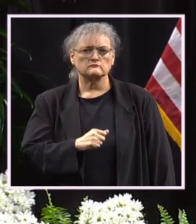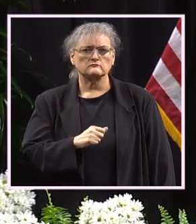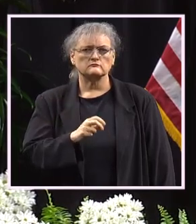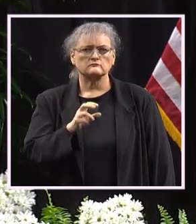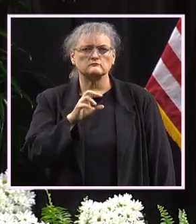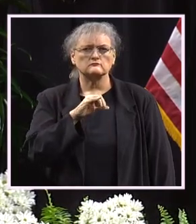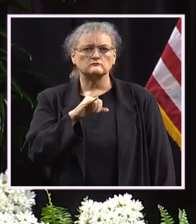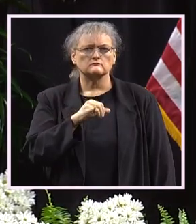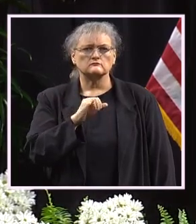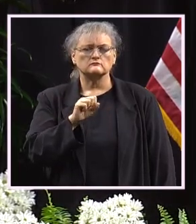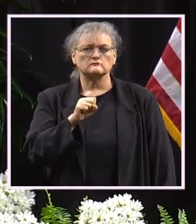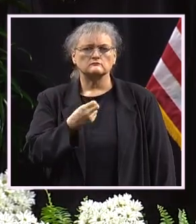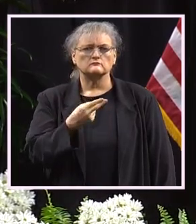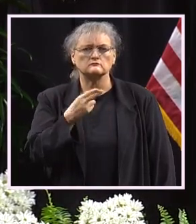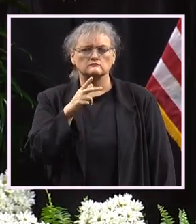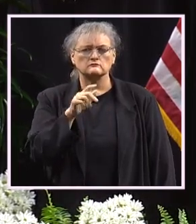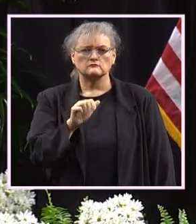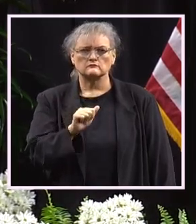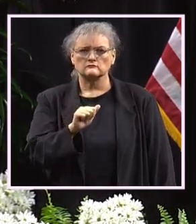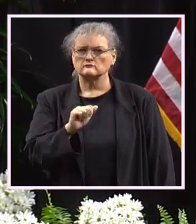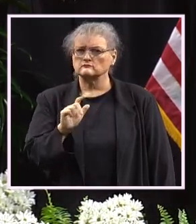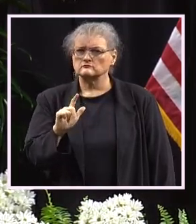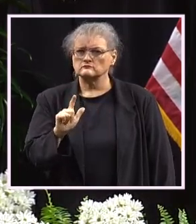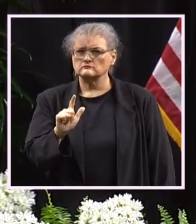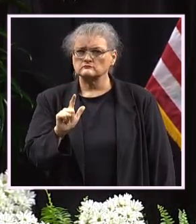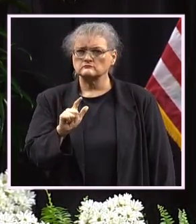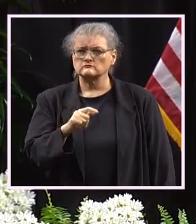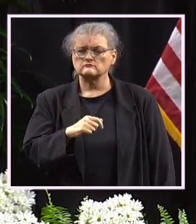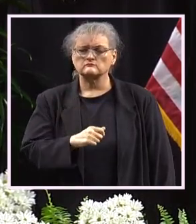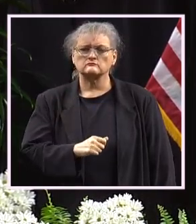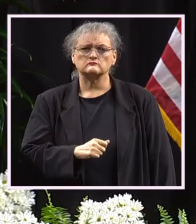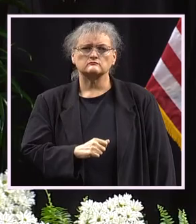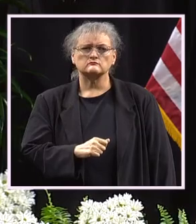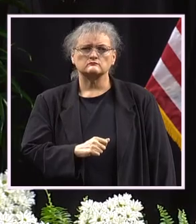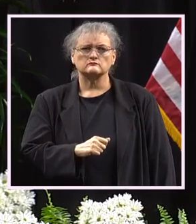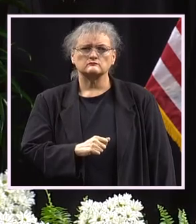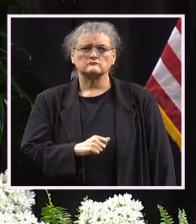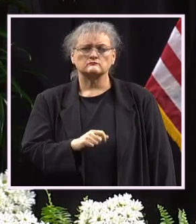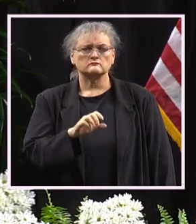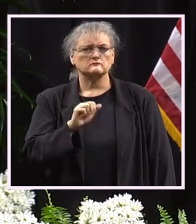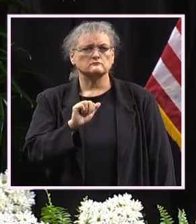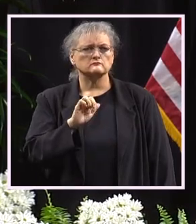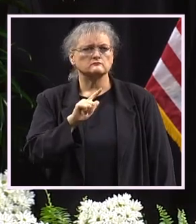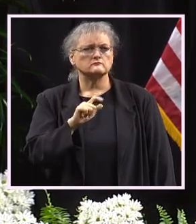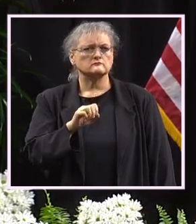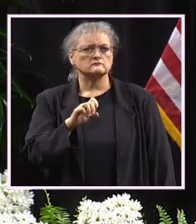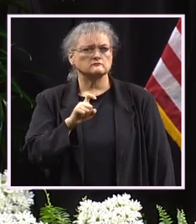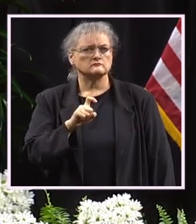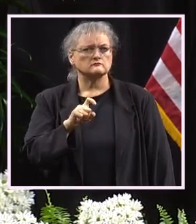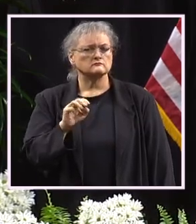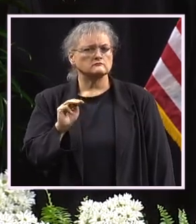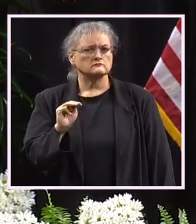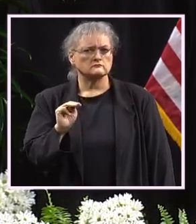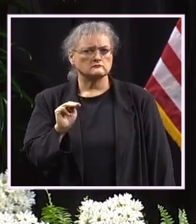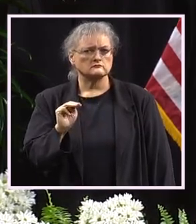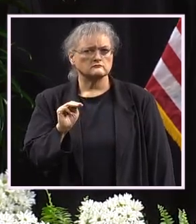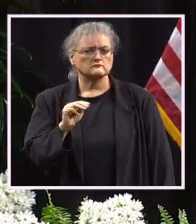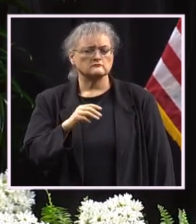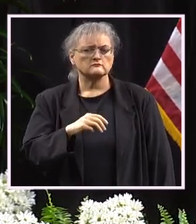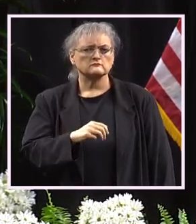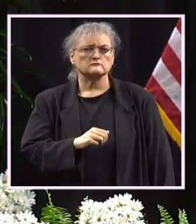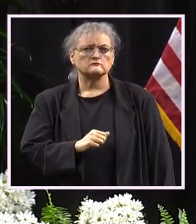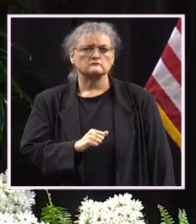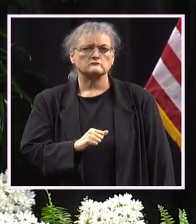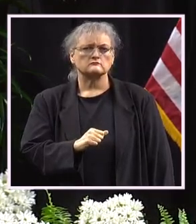Joshua E. Lazaro, summa cum laude. Alex A. Martinez, magna cum laude.